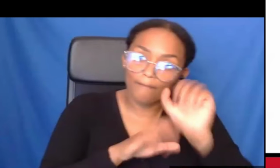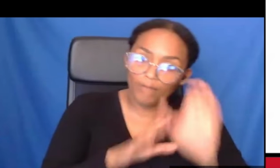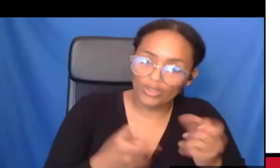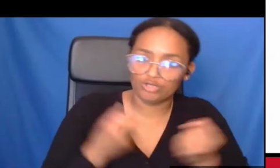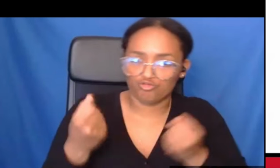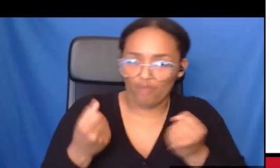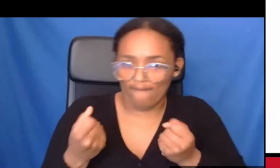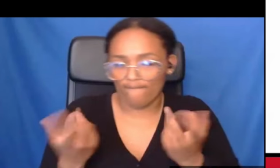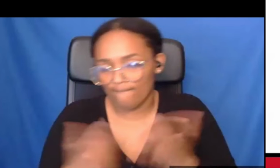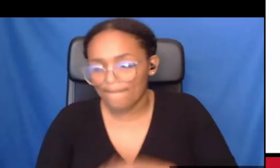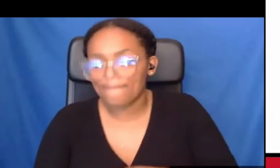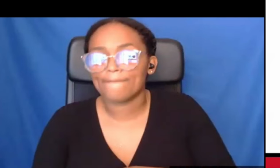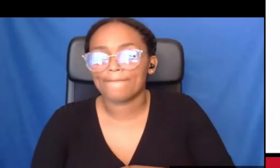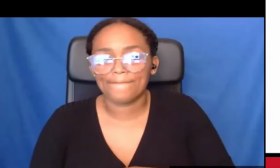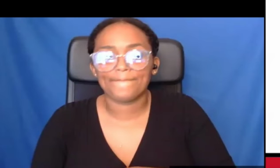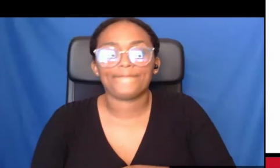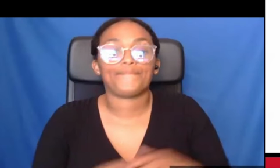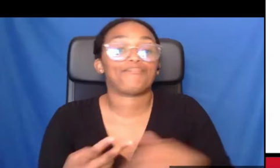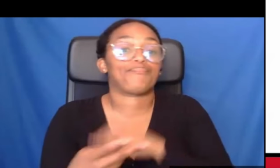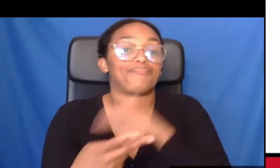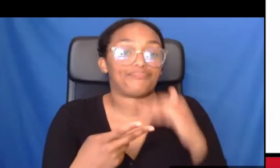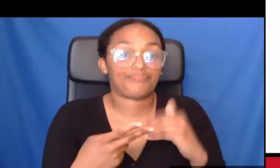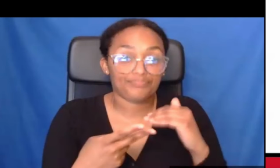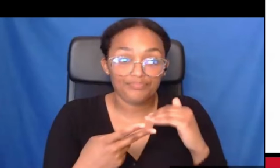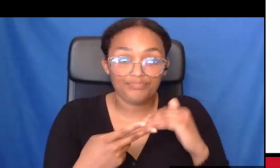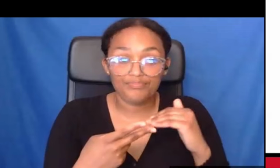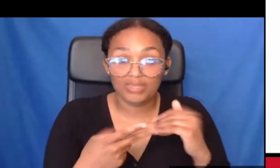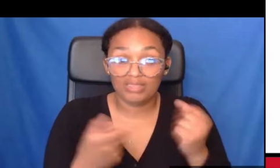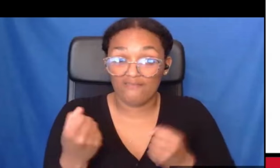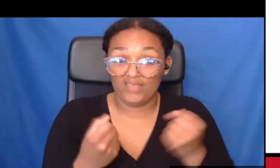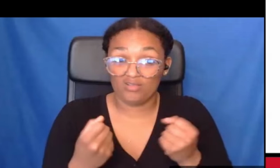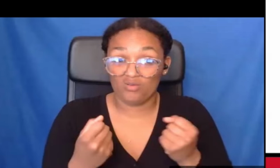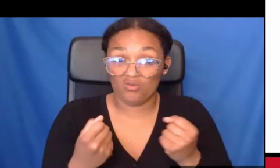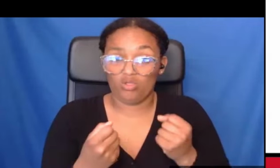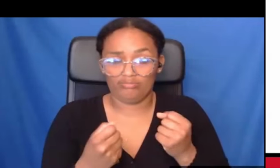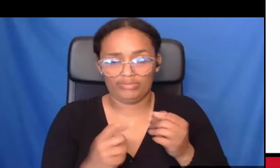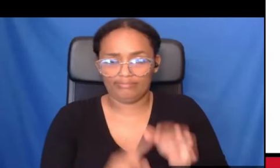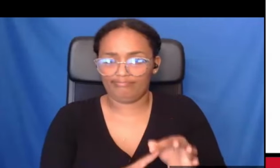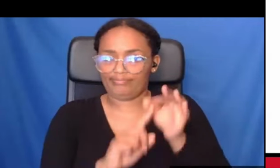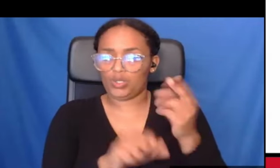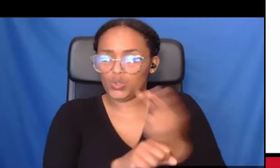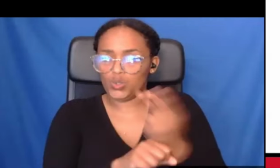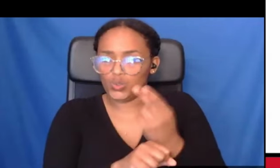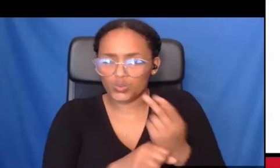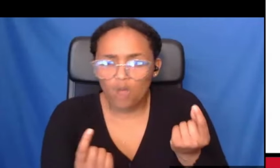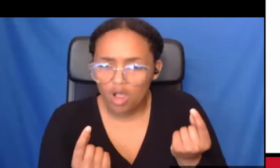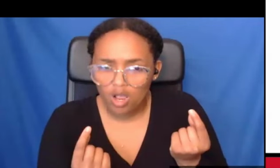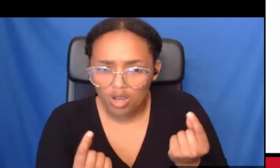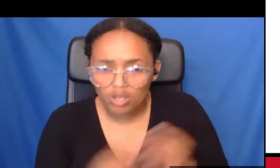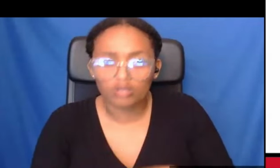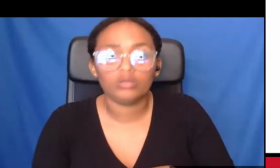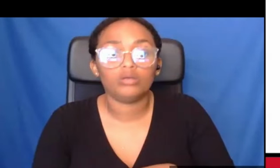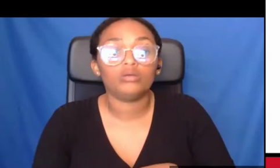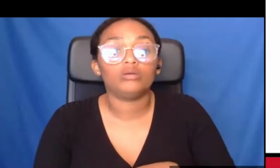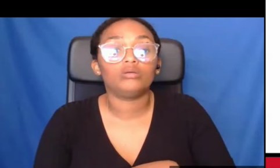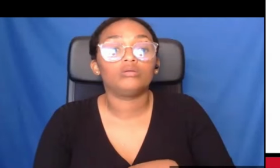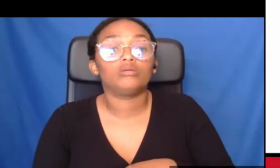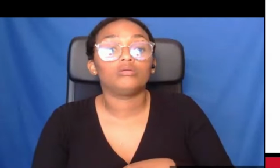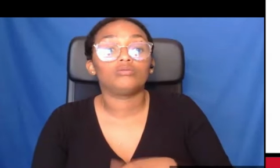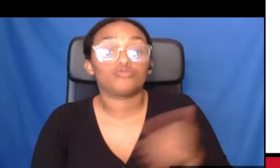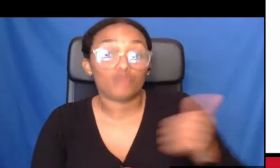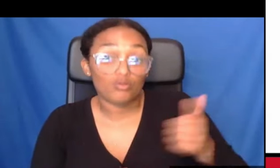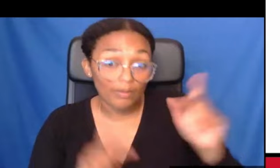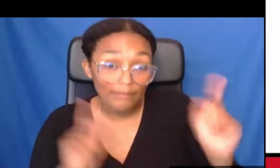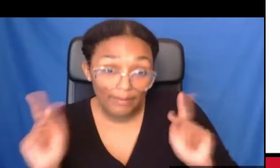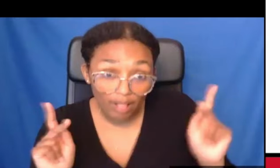principally used? Is it used for transporting people, delivering packages, carrying hazardous materials? You're going to